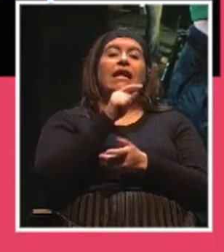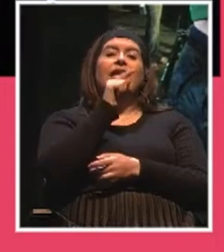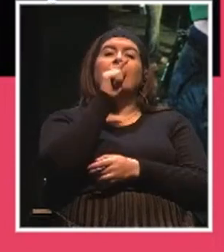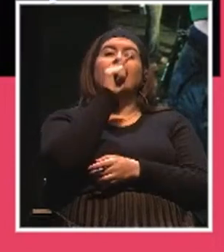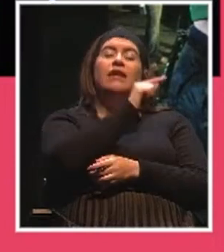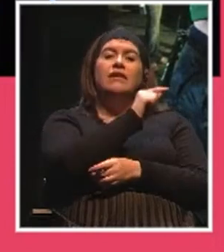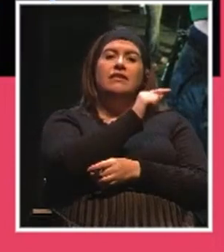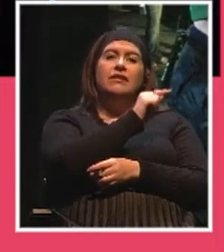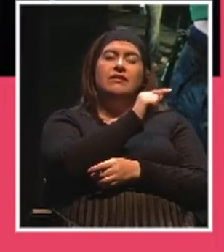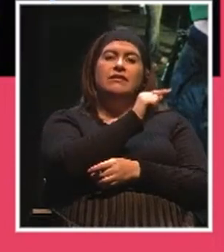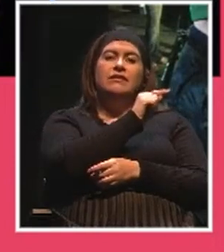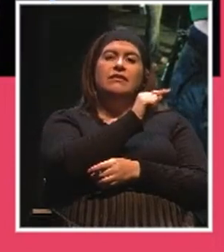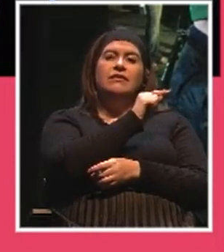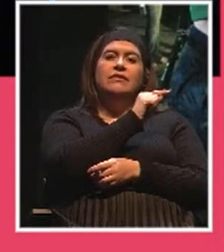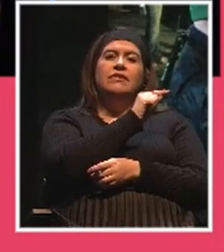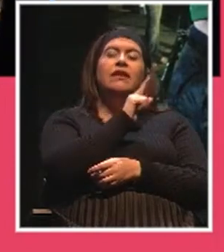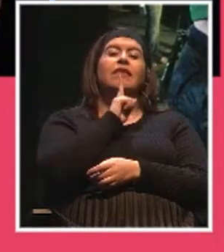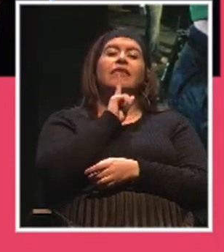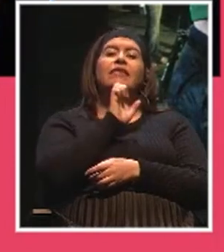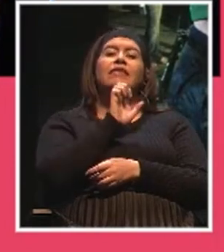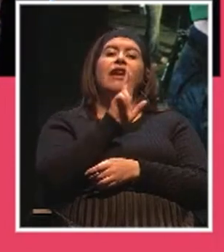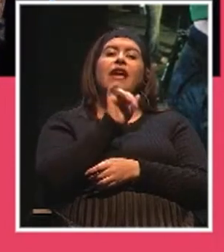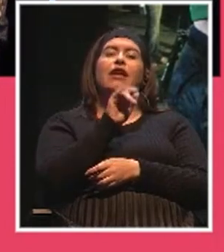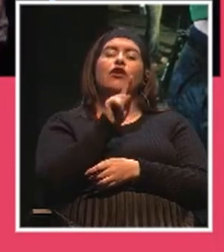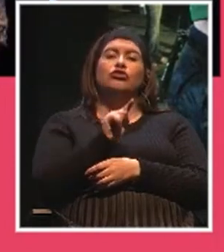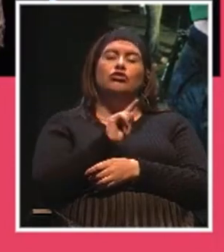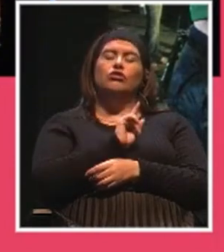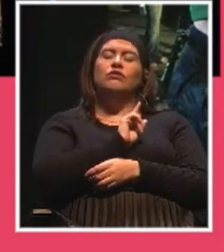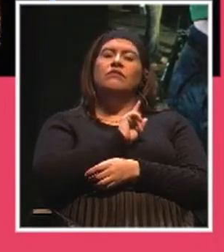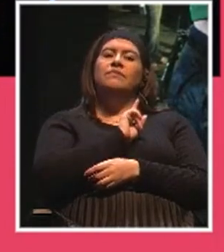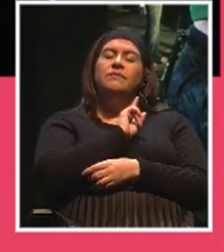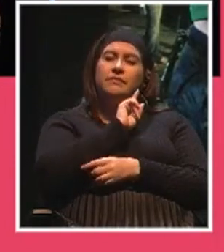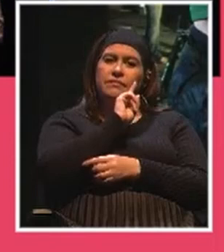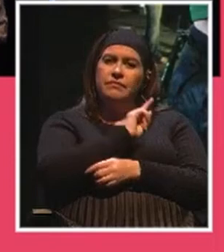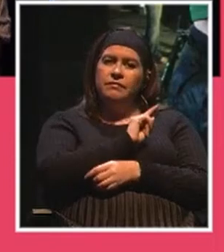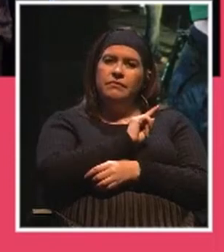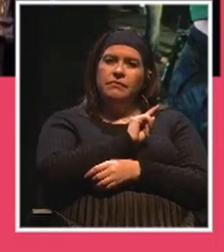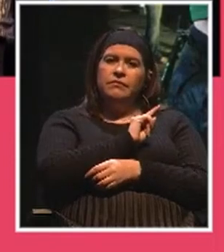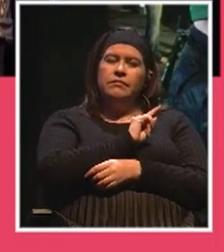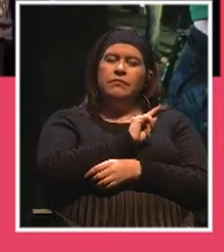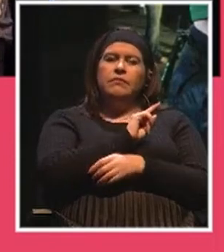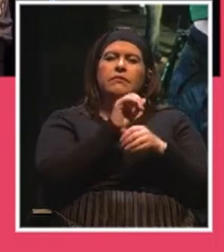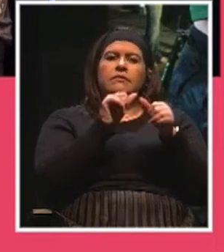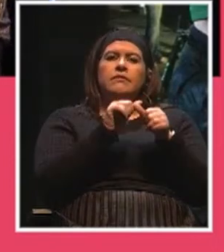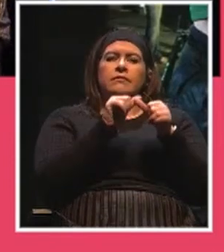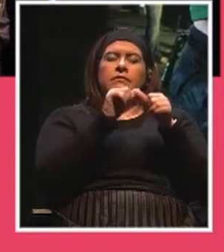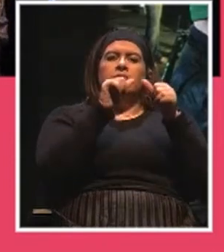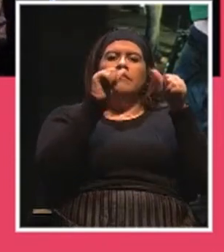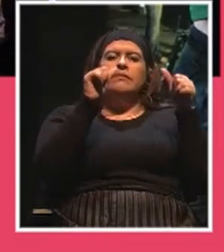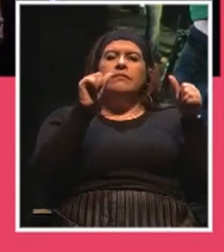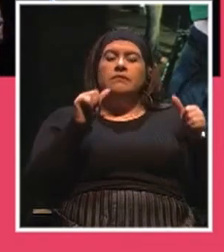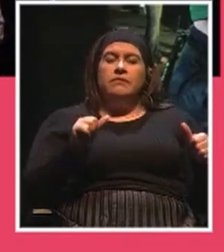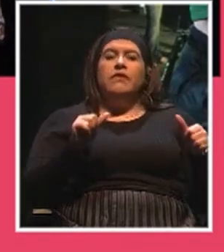Tyrion Lannister's little person body double for Peter Dinklage, the actor. He was still available, and he was